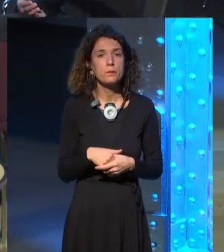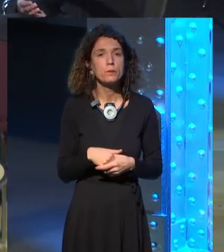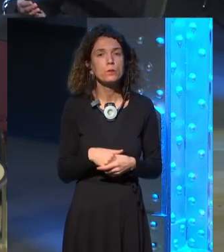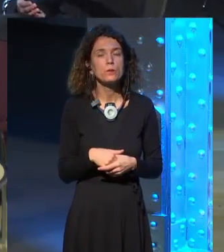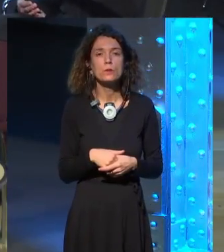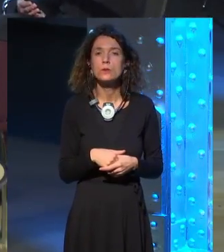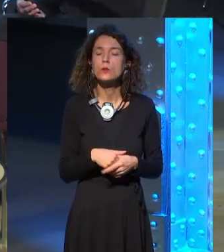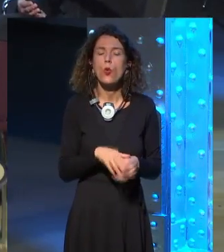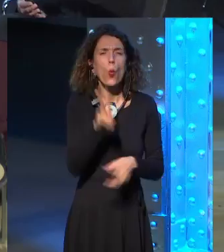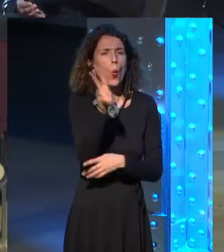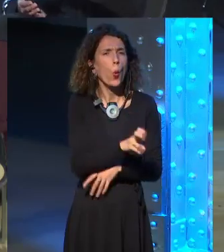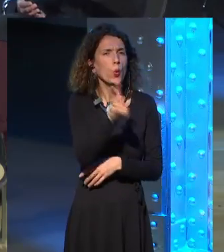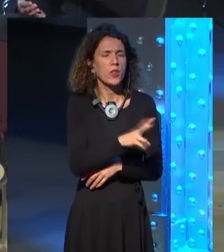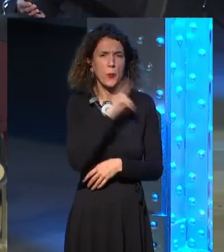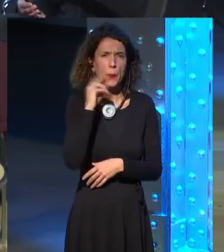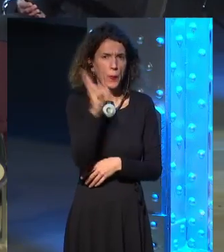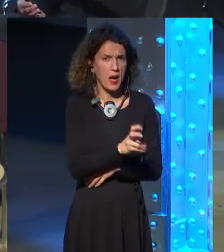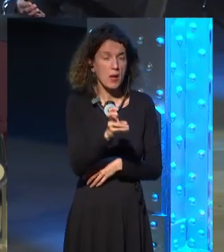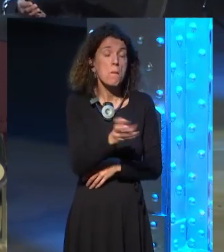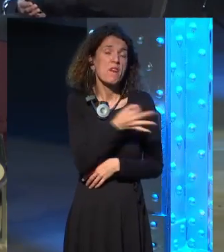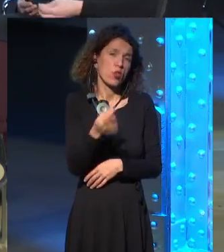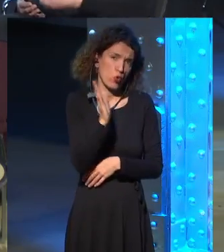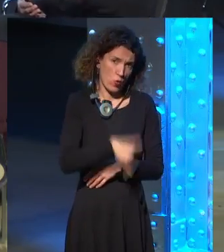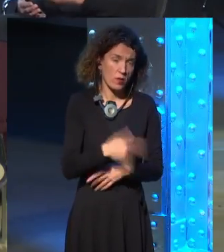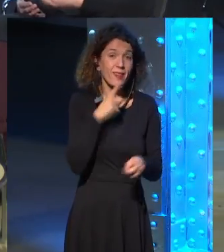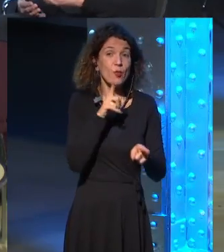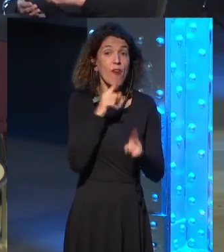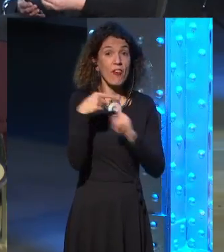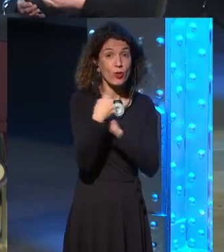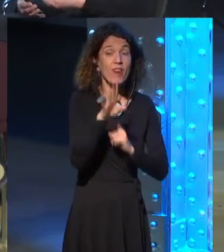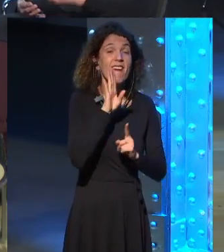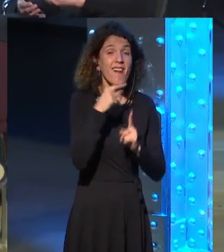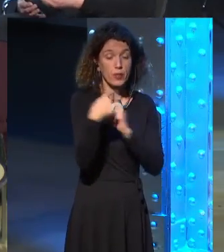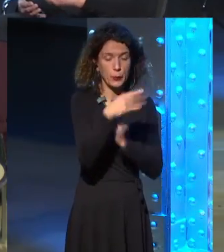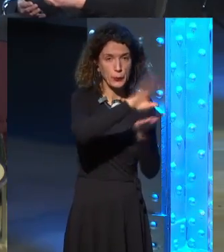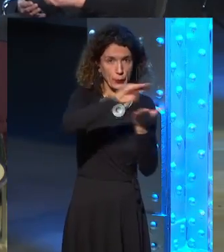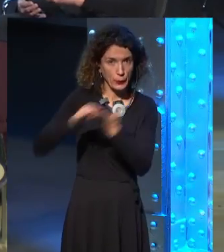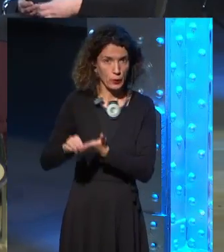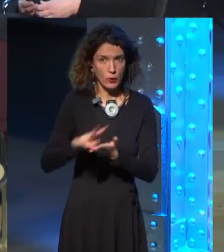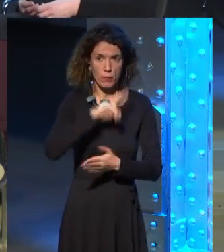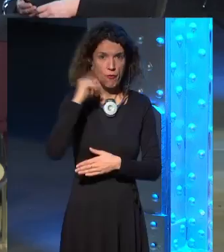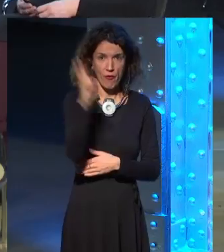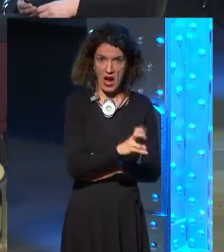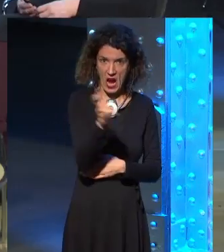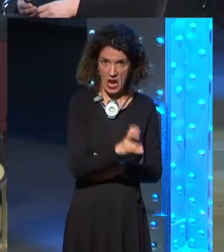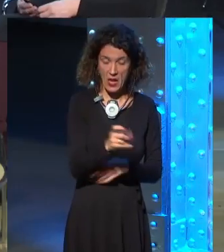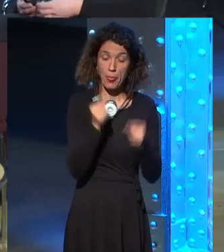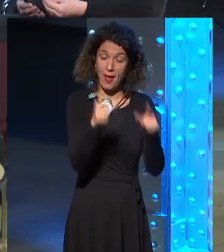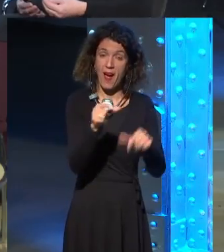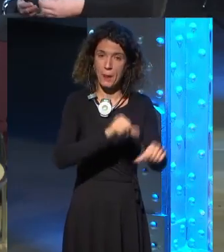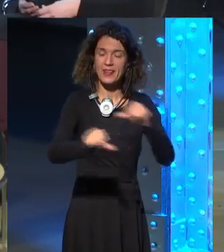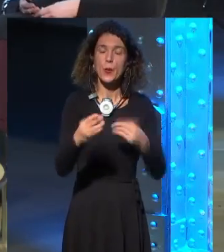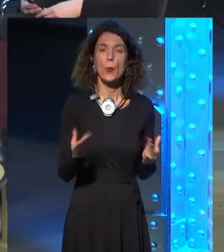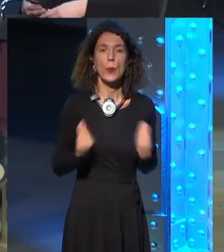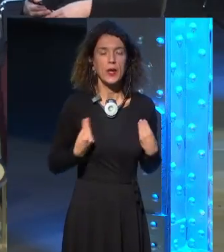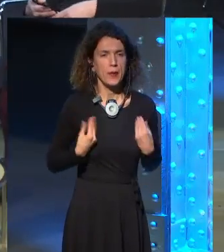perfect, and it's so important to contribute to good healthy lives.